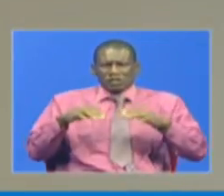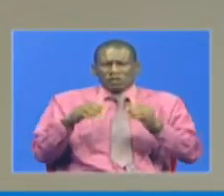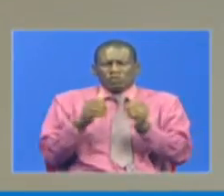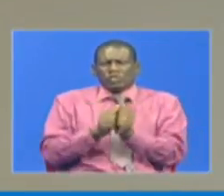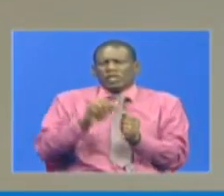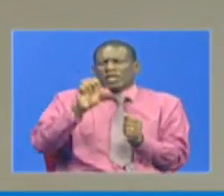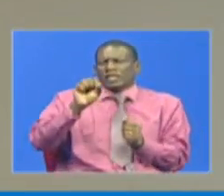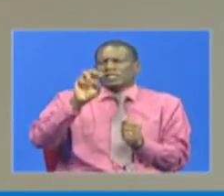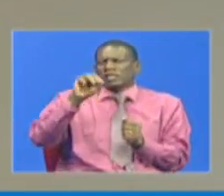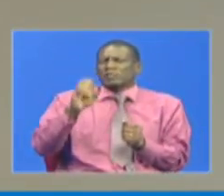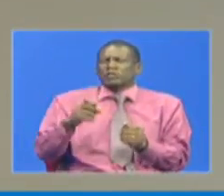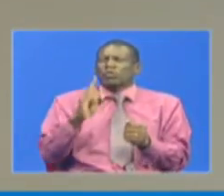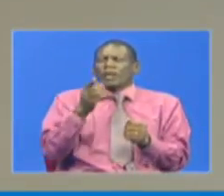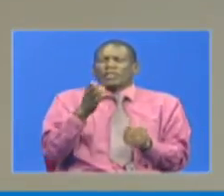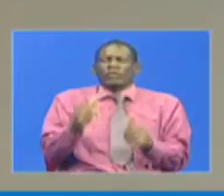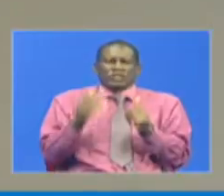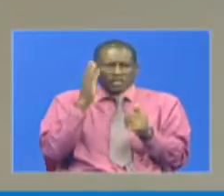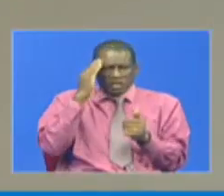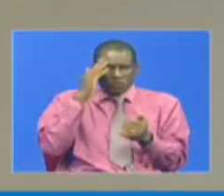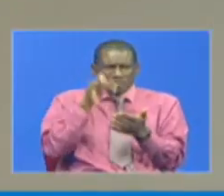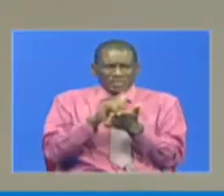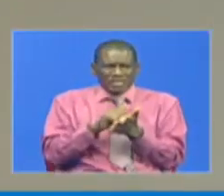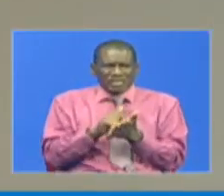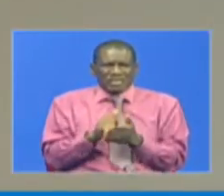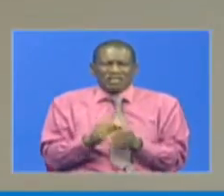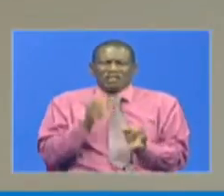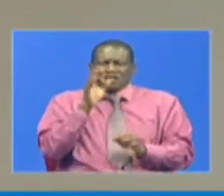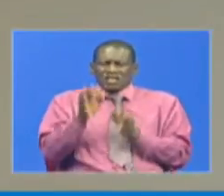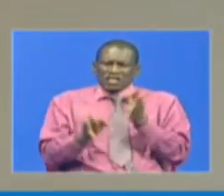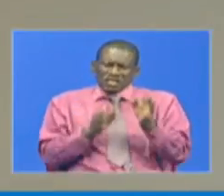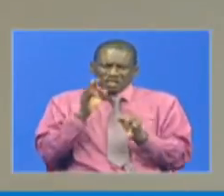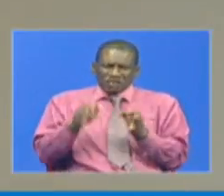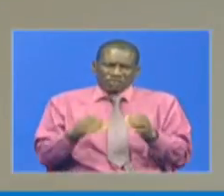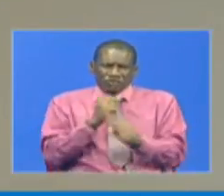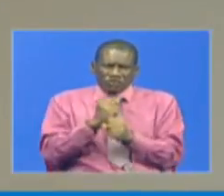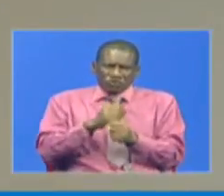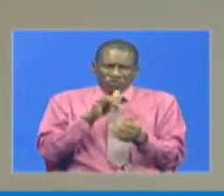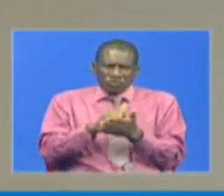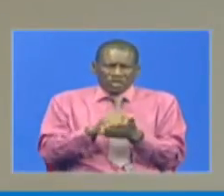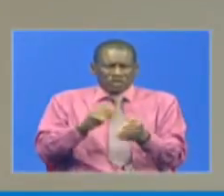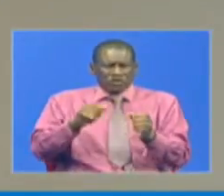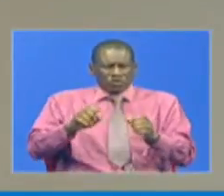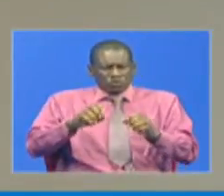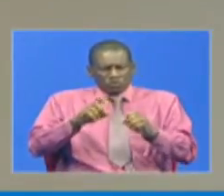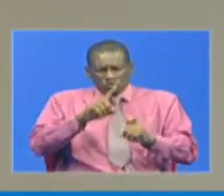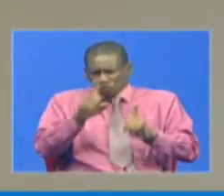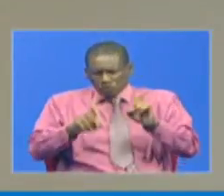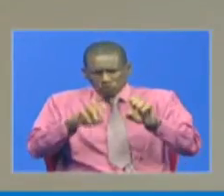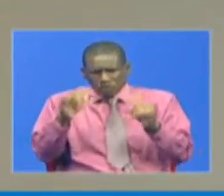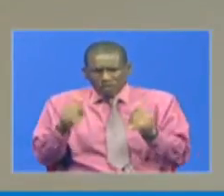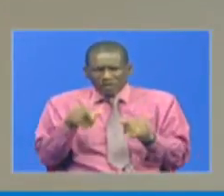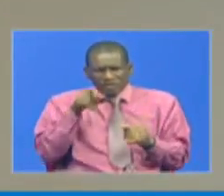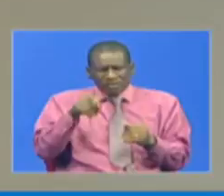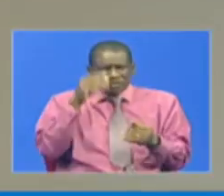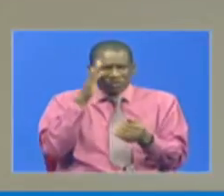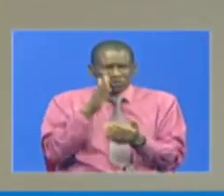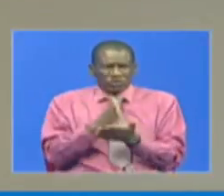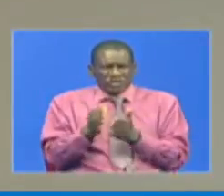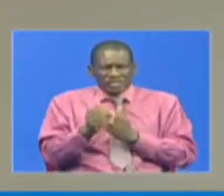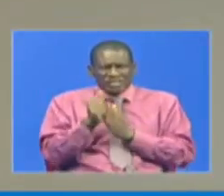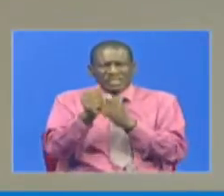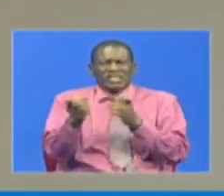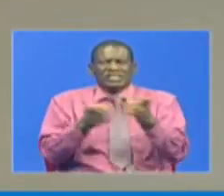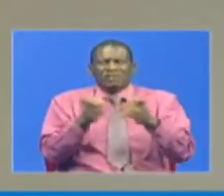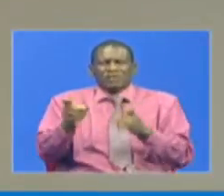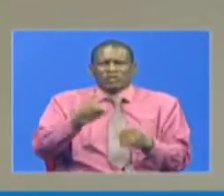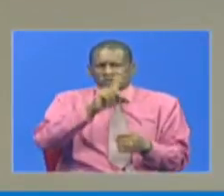one thing I know is that if you do that questioning, and this is really a leadership and management